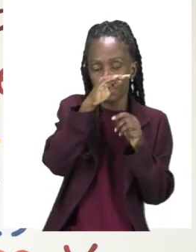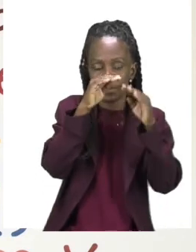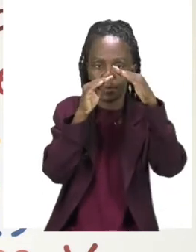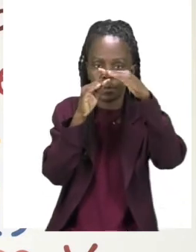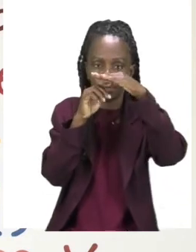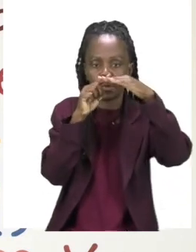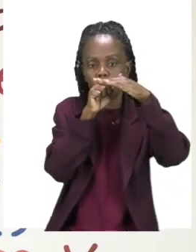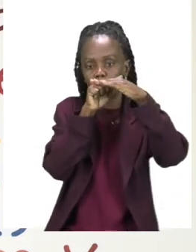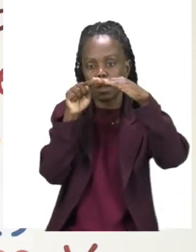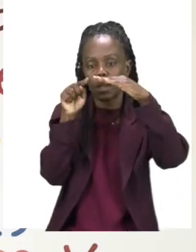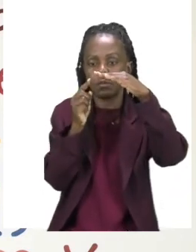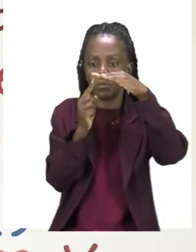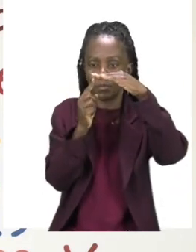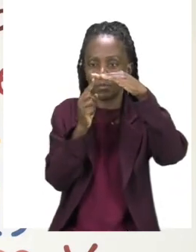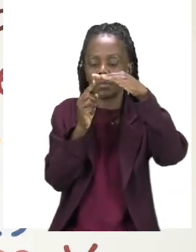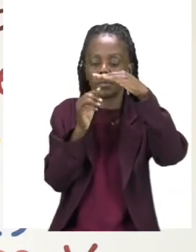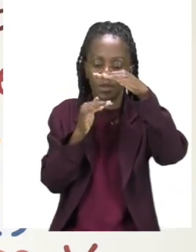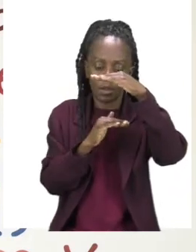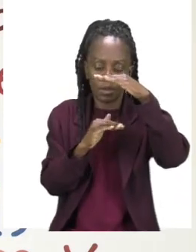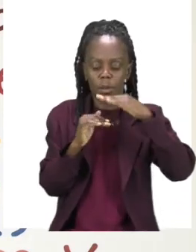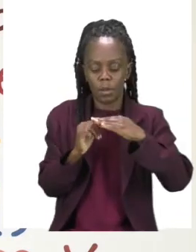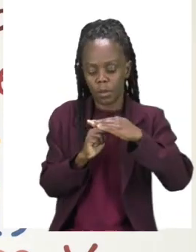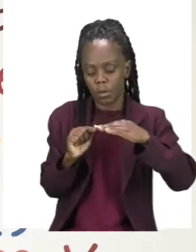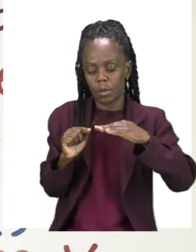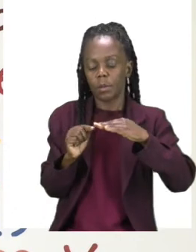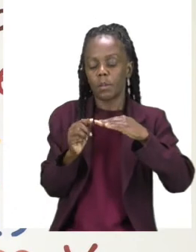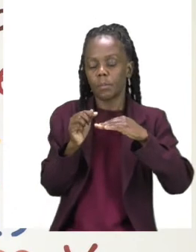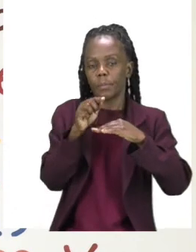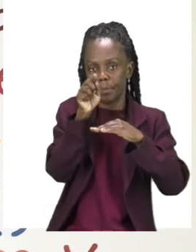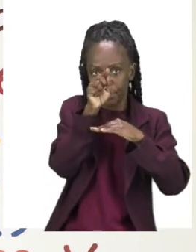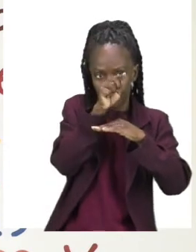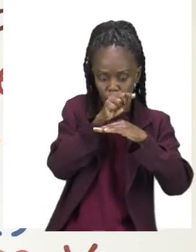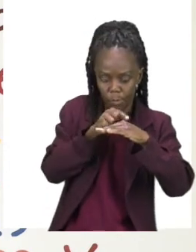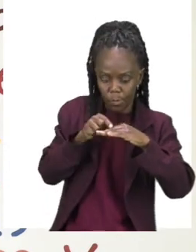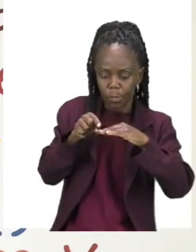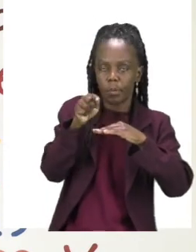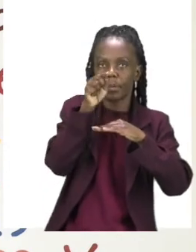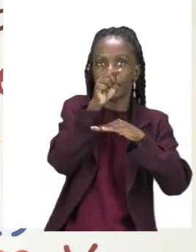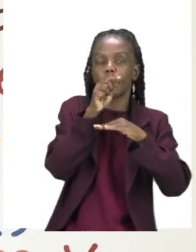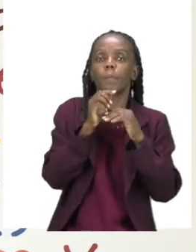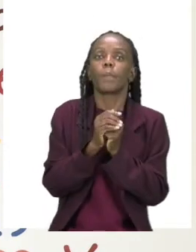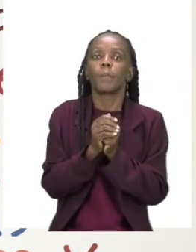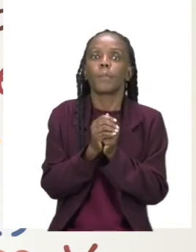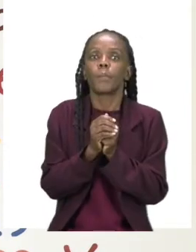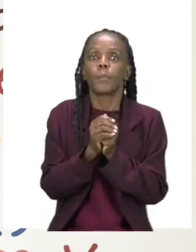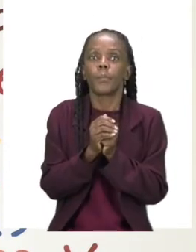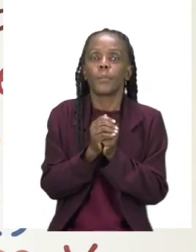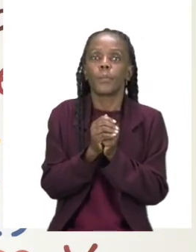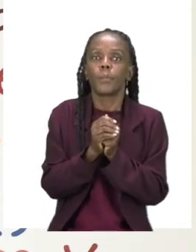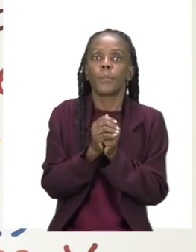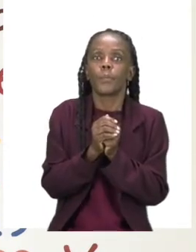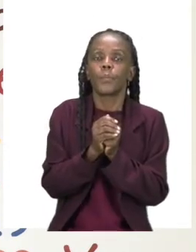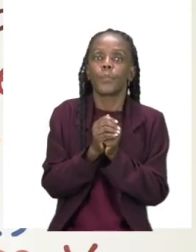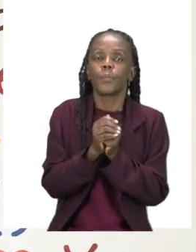the bottom line. Now let's do the small O. We're going to practice. It's the same